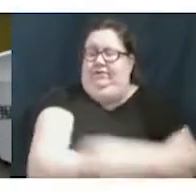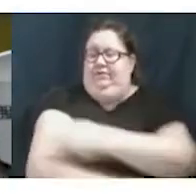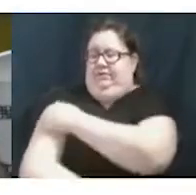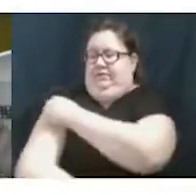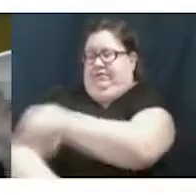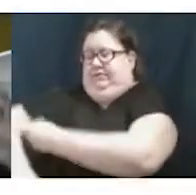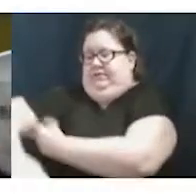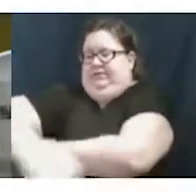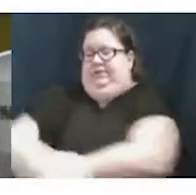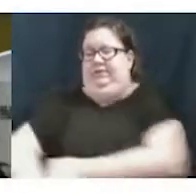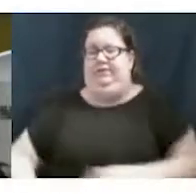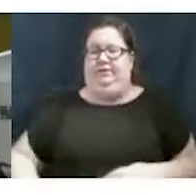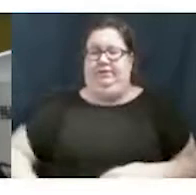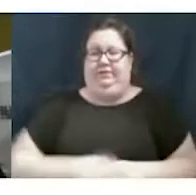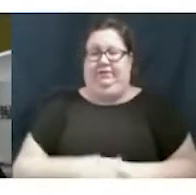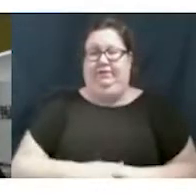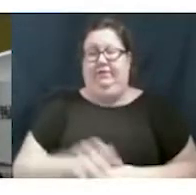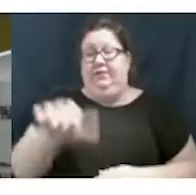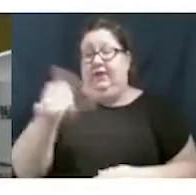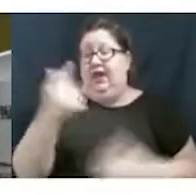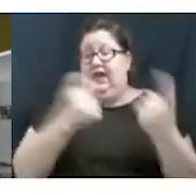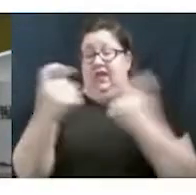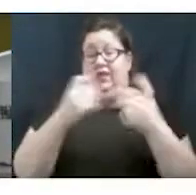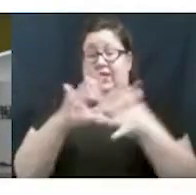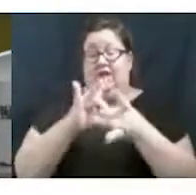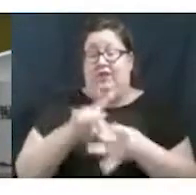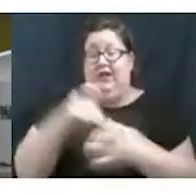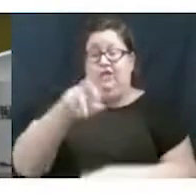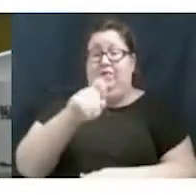Is there any other questions on Premiere Pro philosophically?